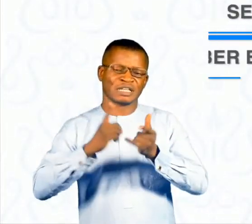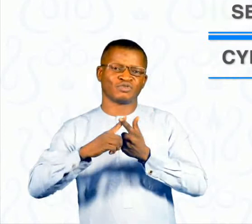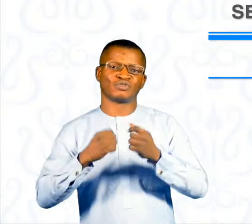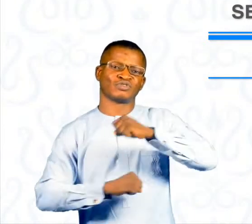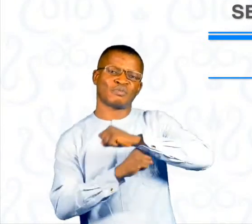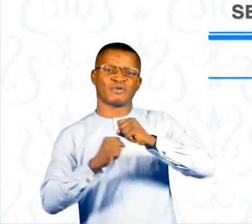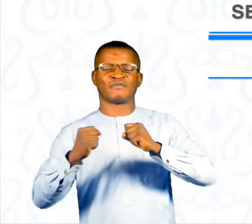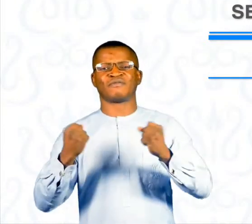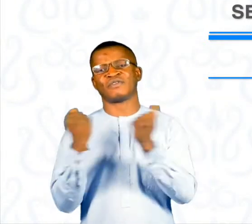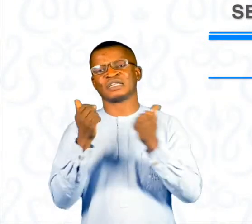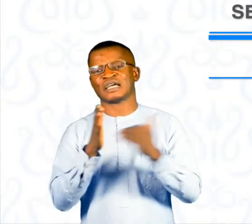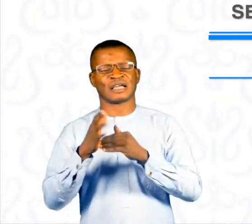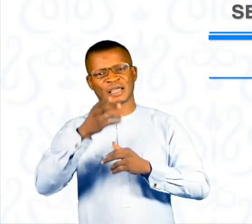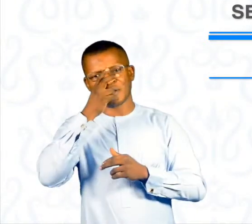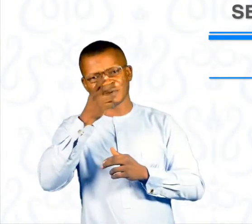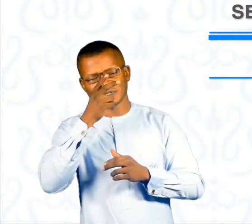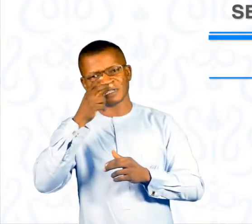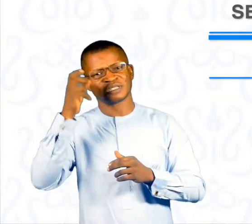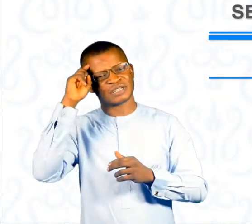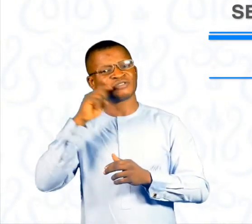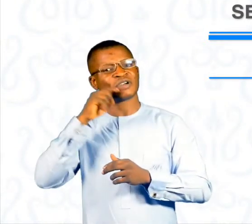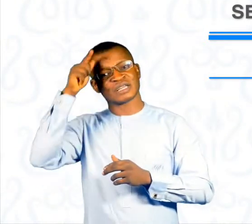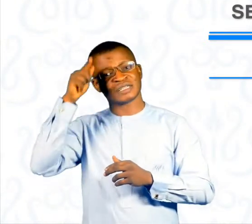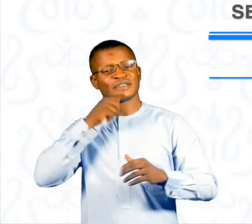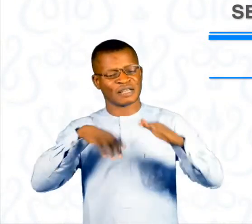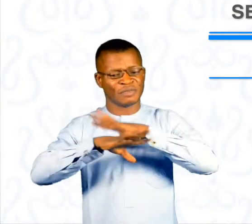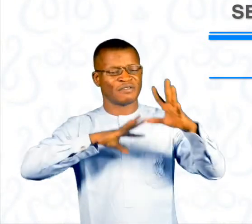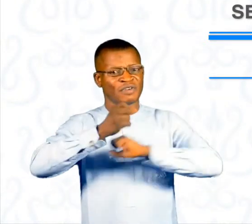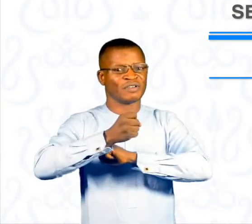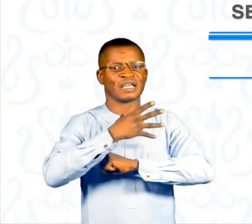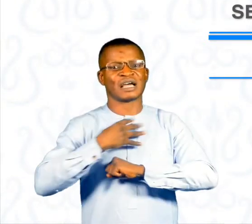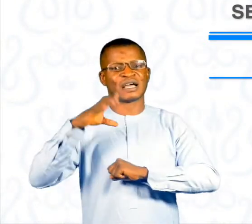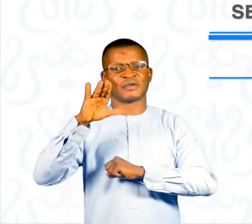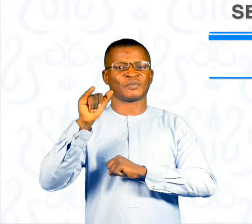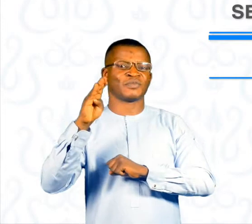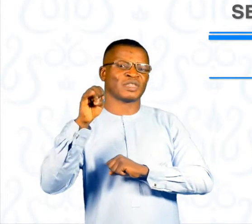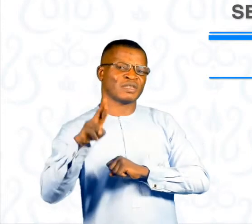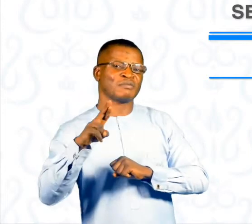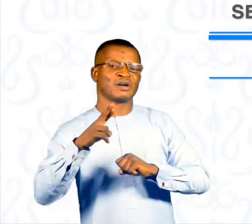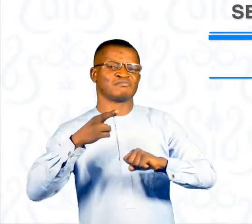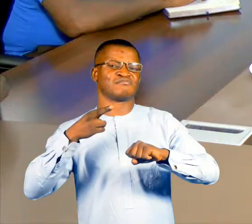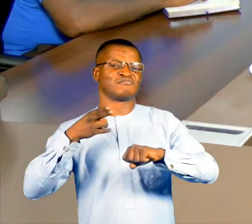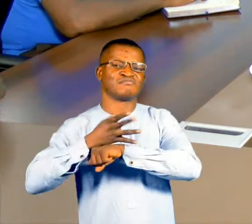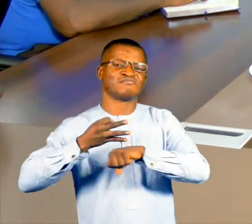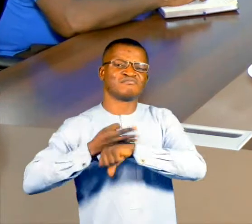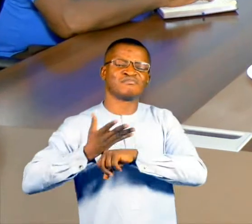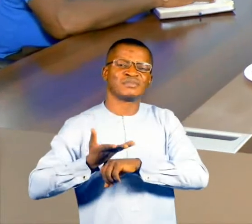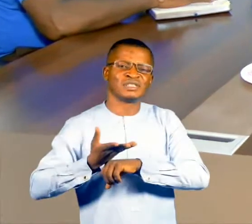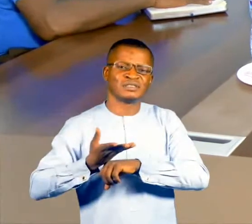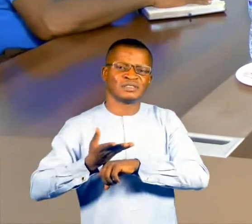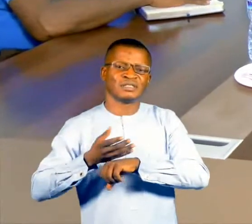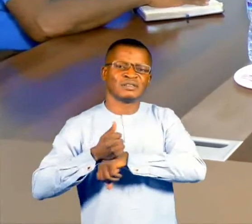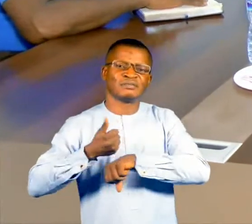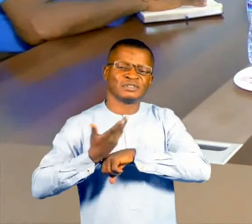support the fight against corruption, sexual and gender-based violence, including cyberbullying, amongst other issues,